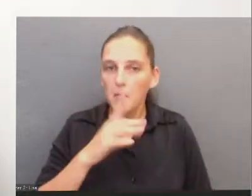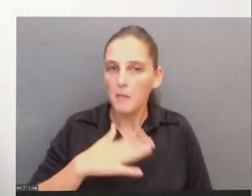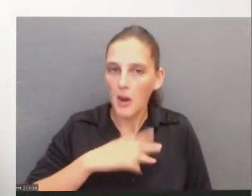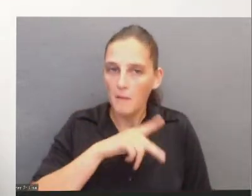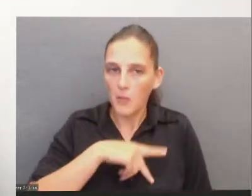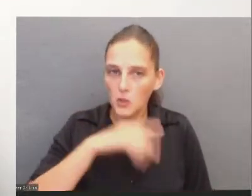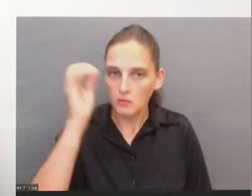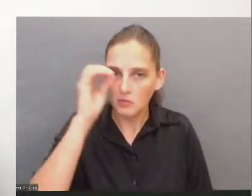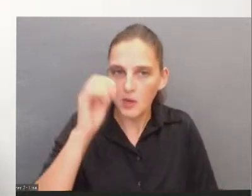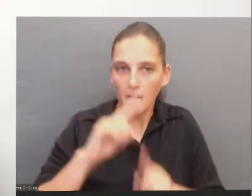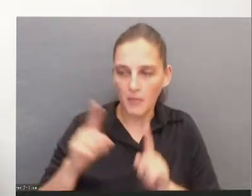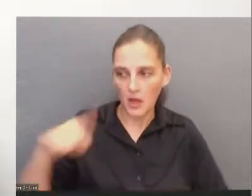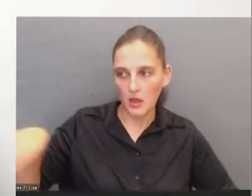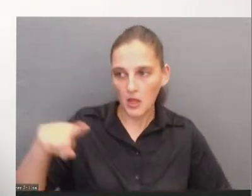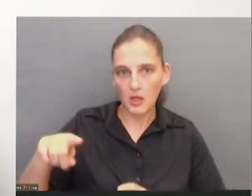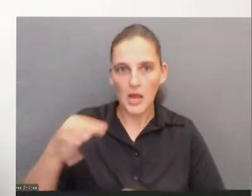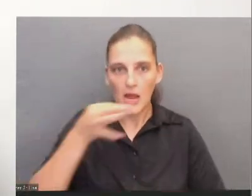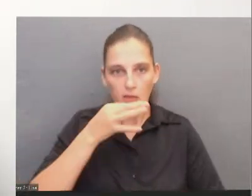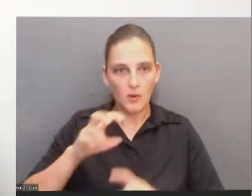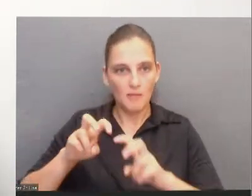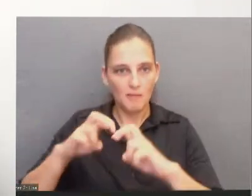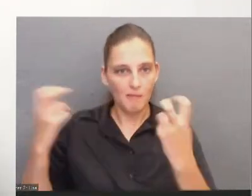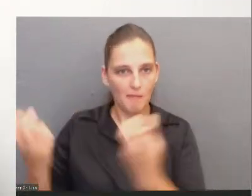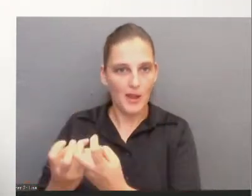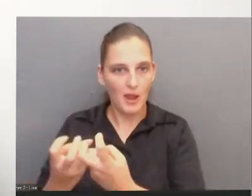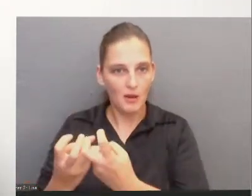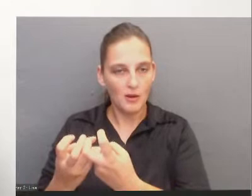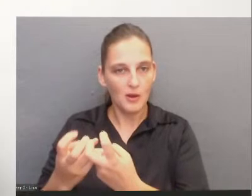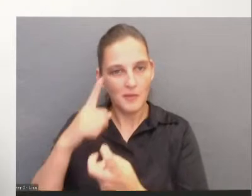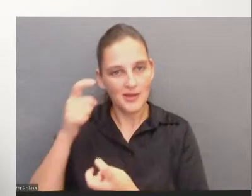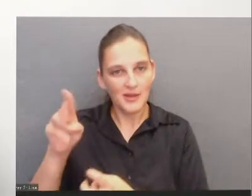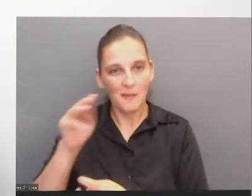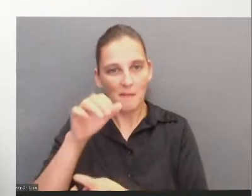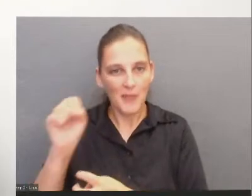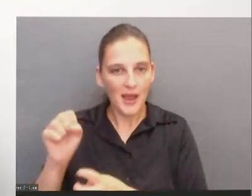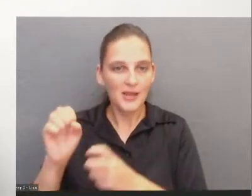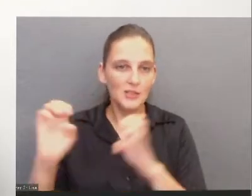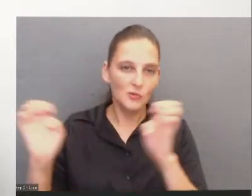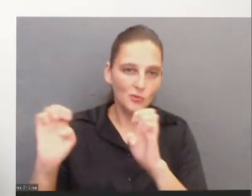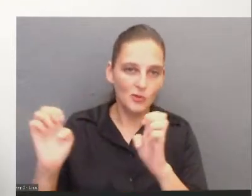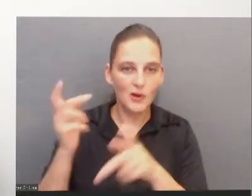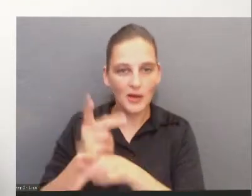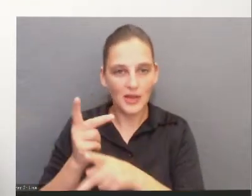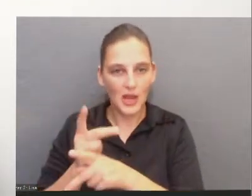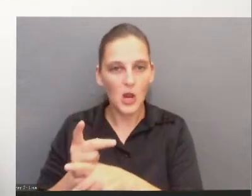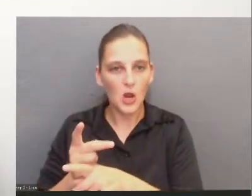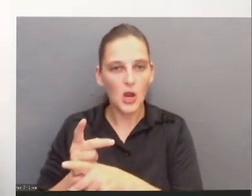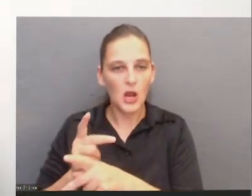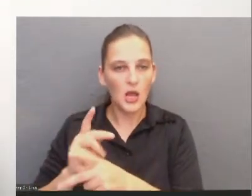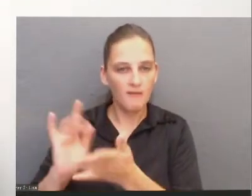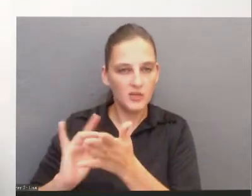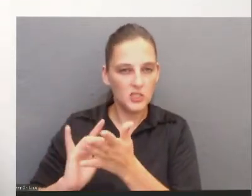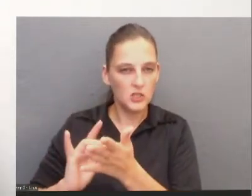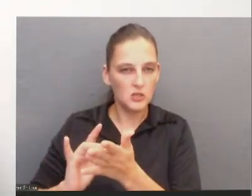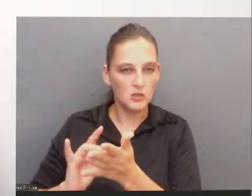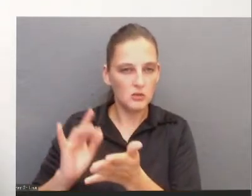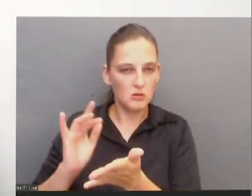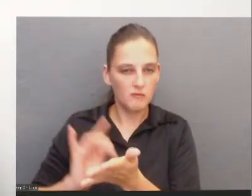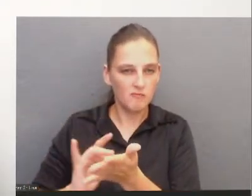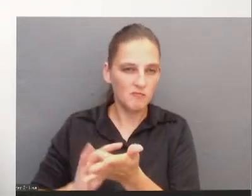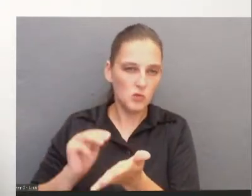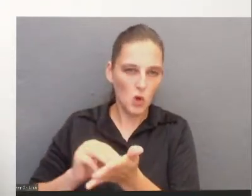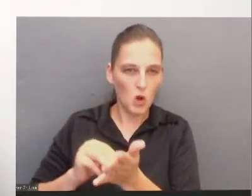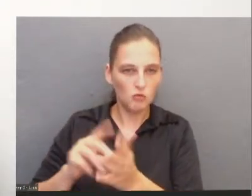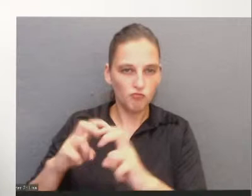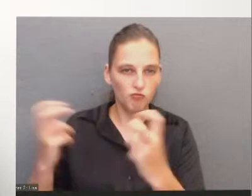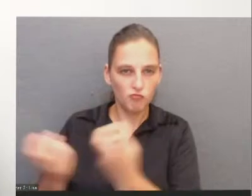by the Task Force of Mass Critical Care and the American College of Chest Physicians, who state that the SOFA score is unlikely to predict clinical care outcomes with